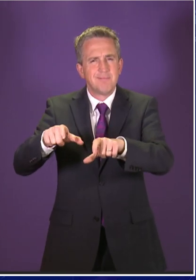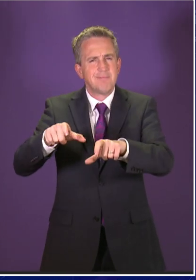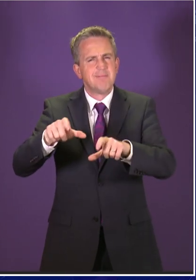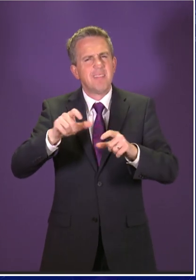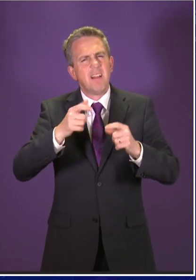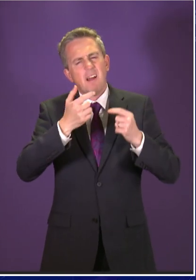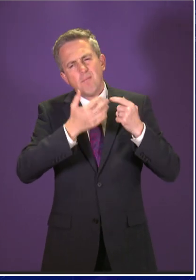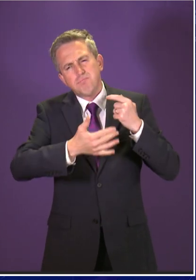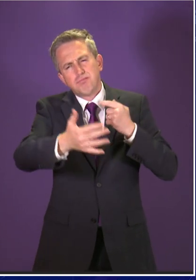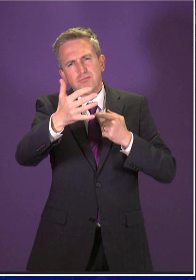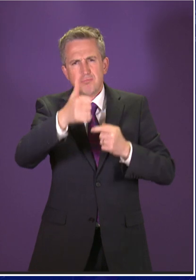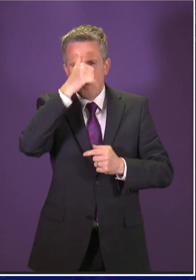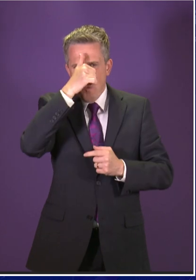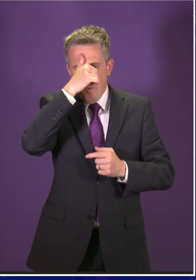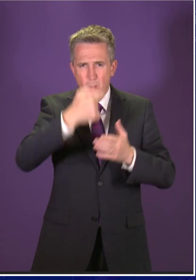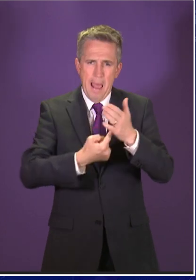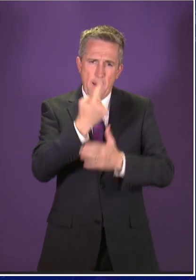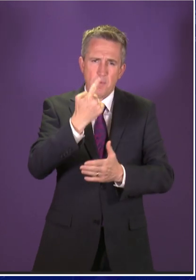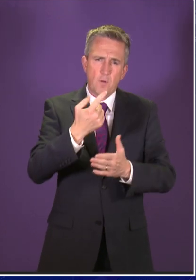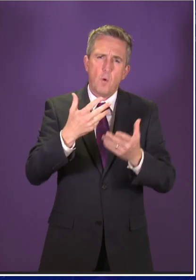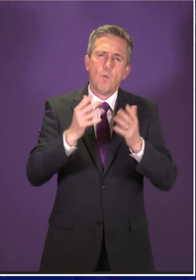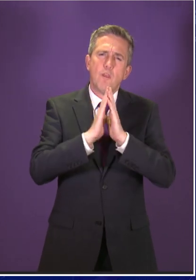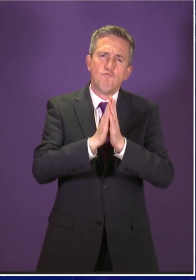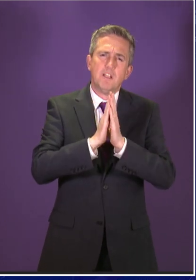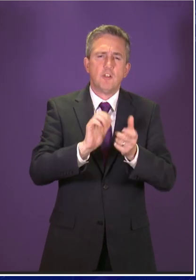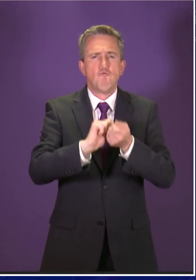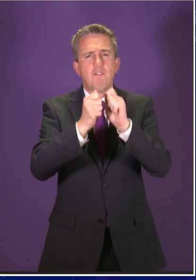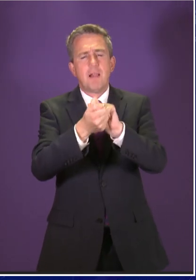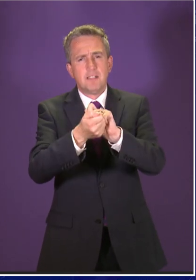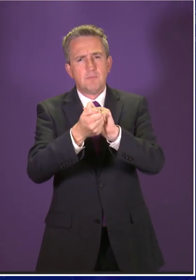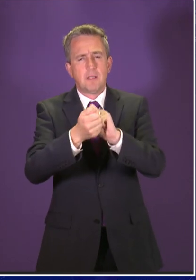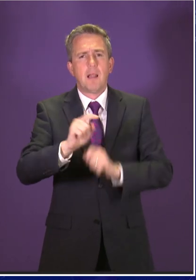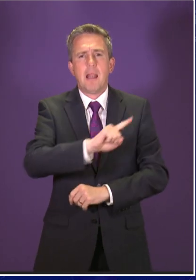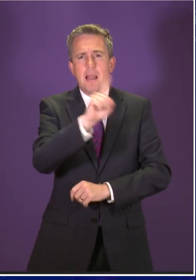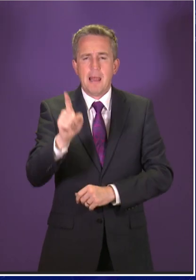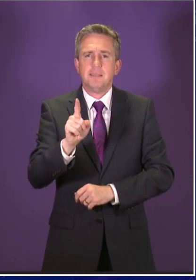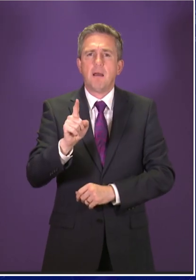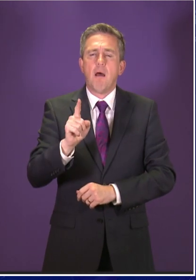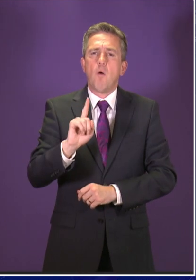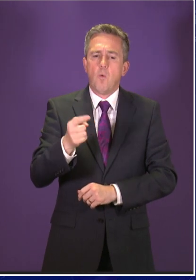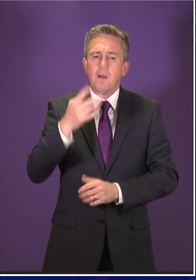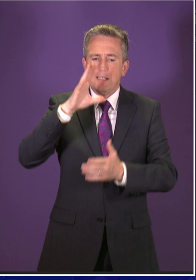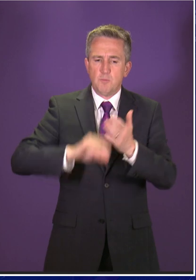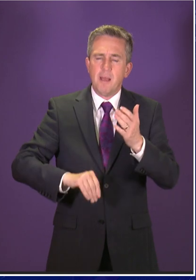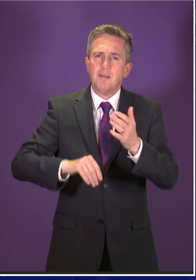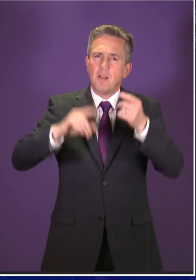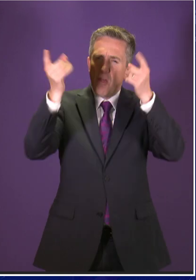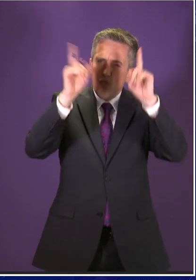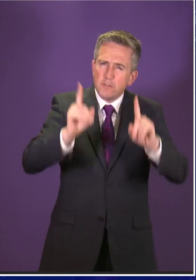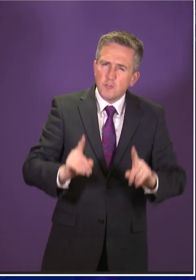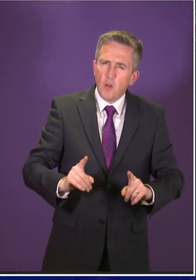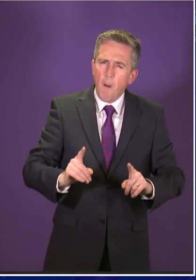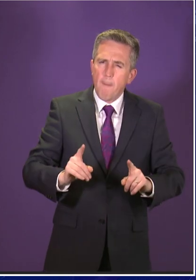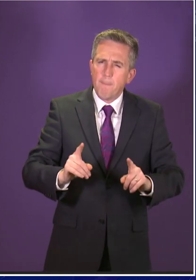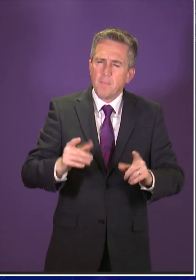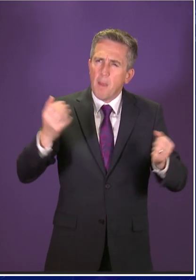known to us, the theological journey that produced the Reformation. He would later say that the essence of what he experienced in that thunderstorm, the raw